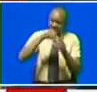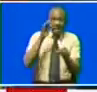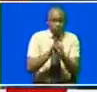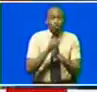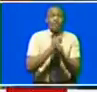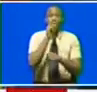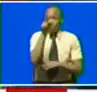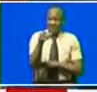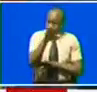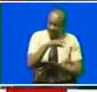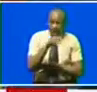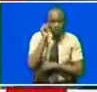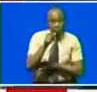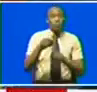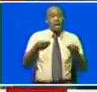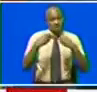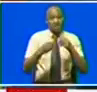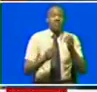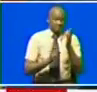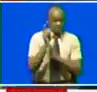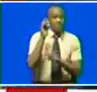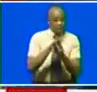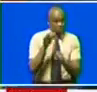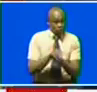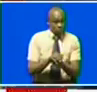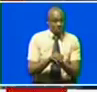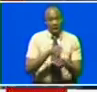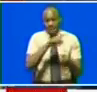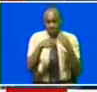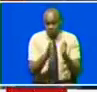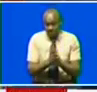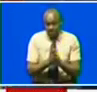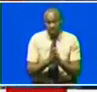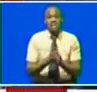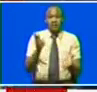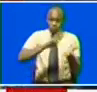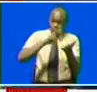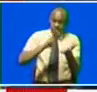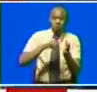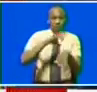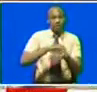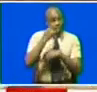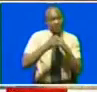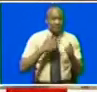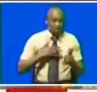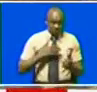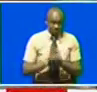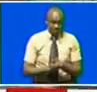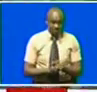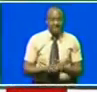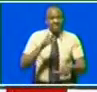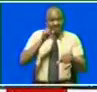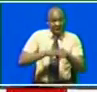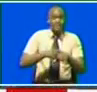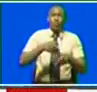that that area can also give back in terms of raising resources for this country. Dualing of the